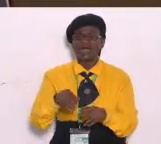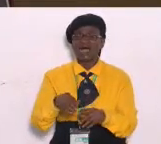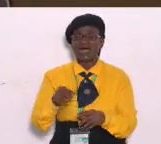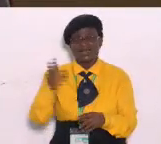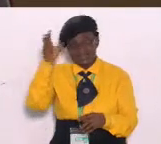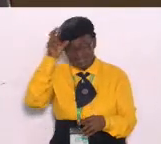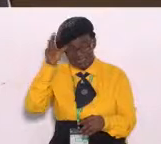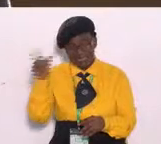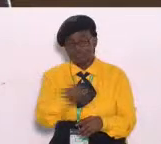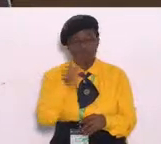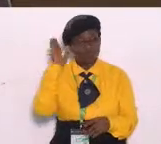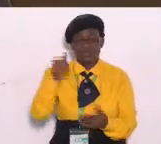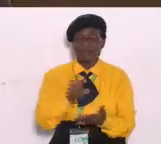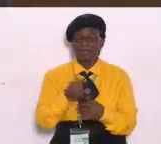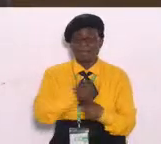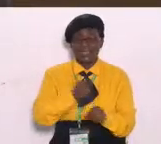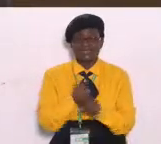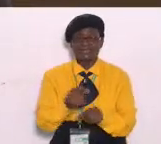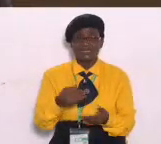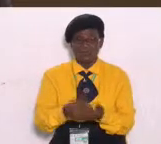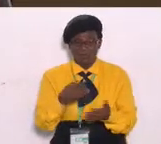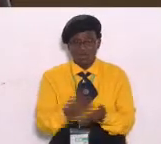way?